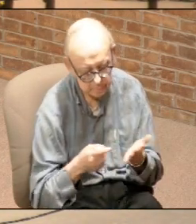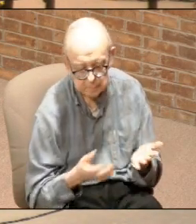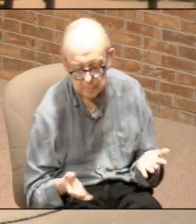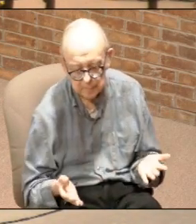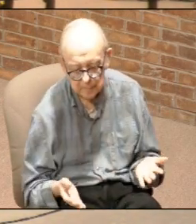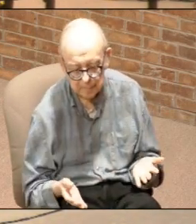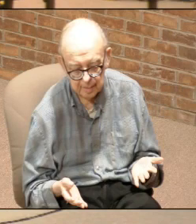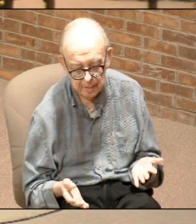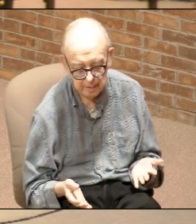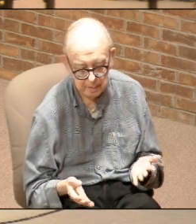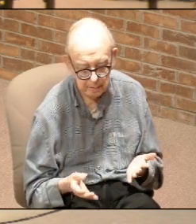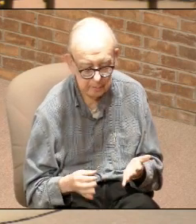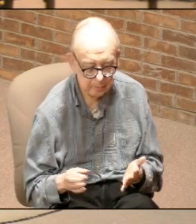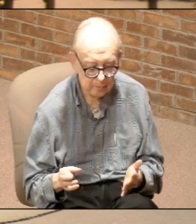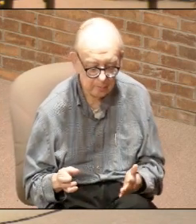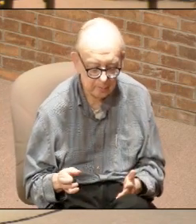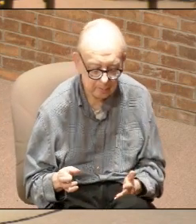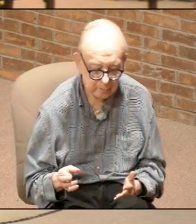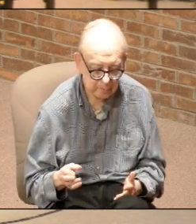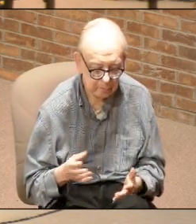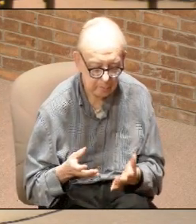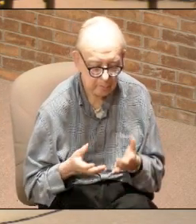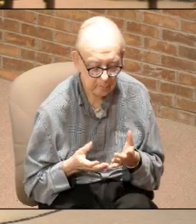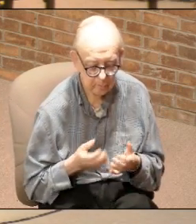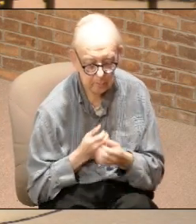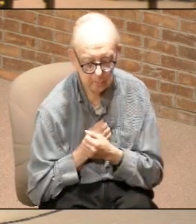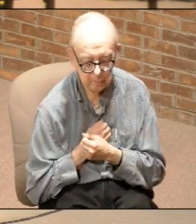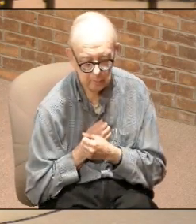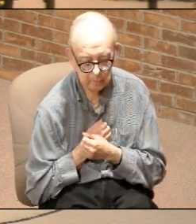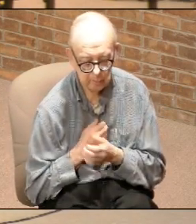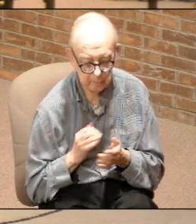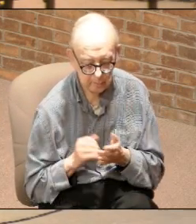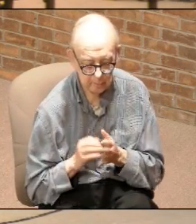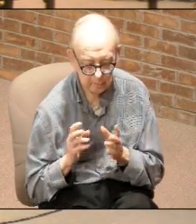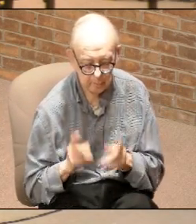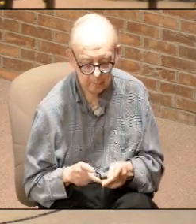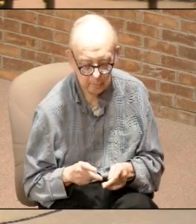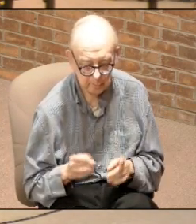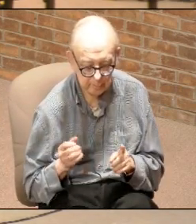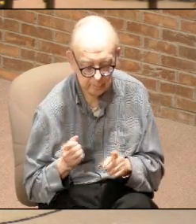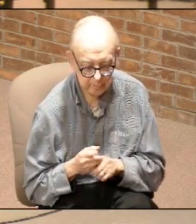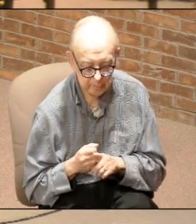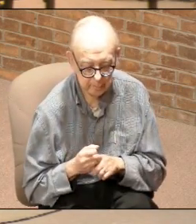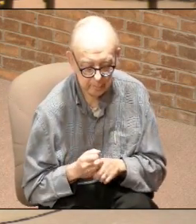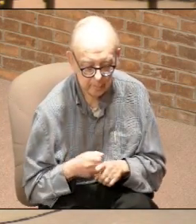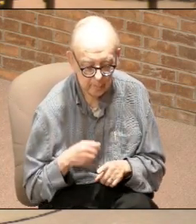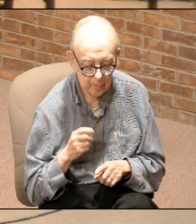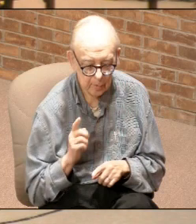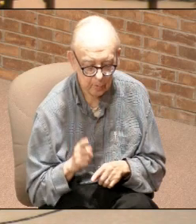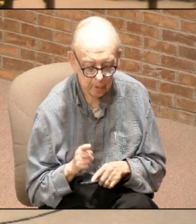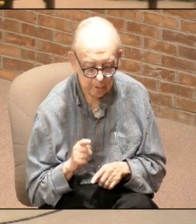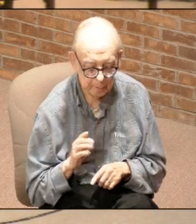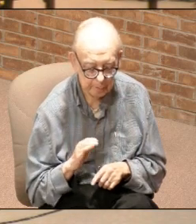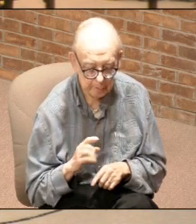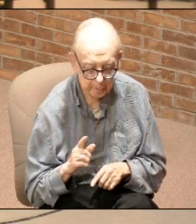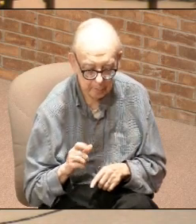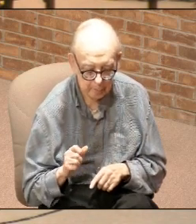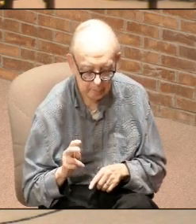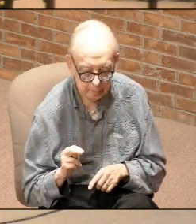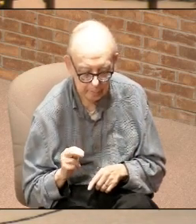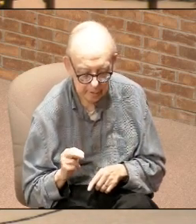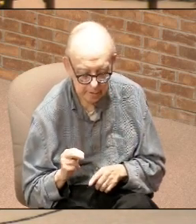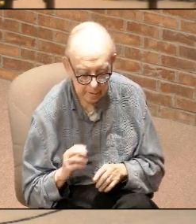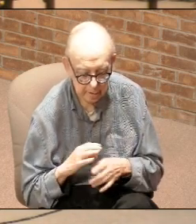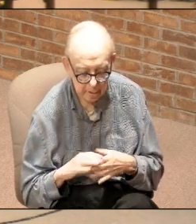like that or i would have loved to have been that person that hit the one billion dollar power